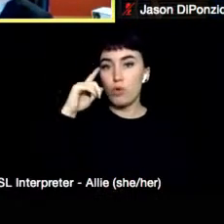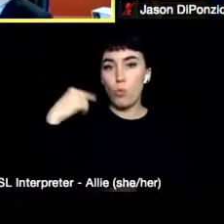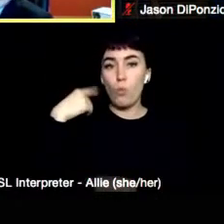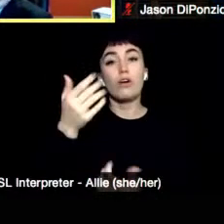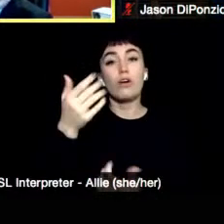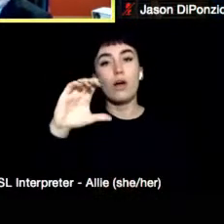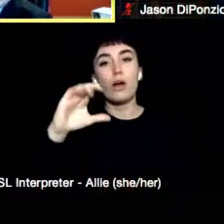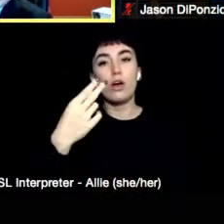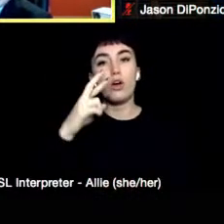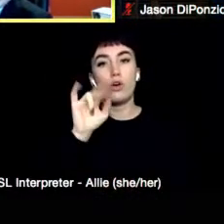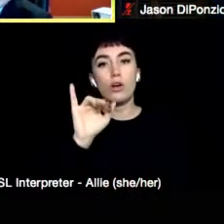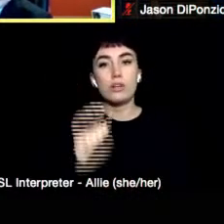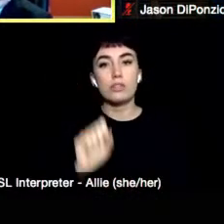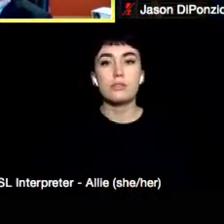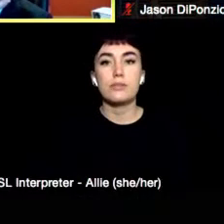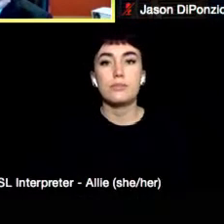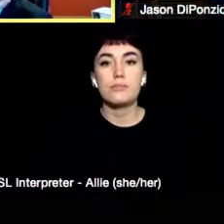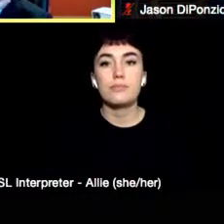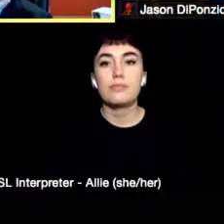Chris.